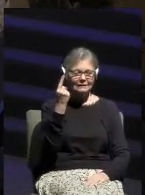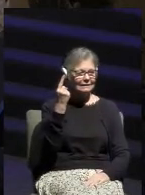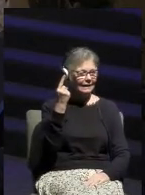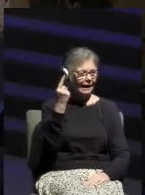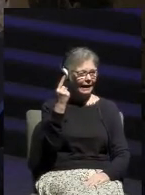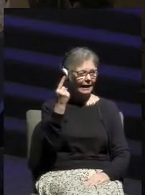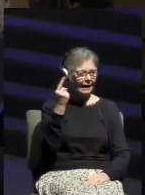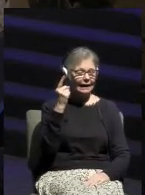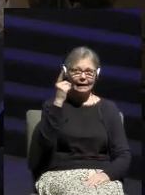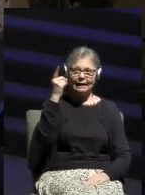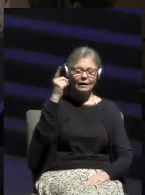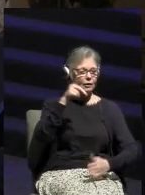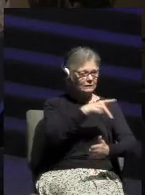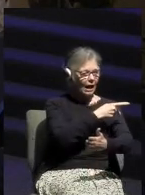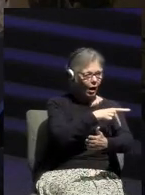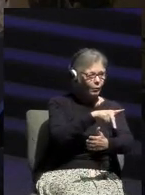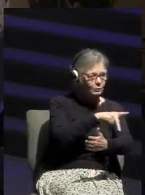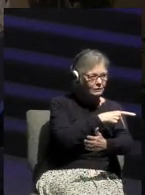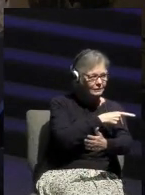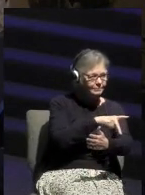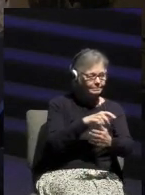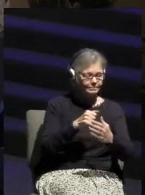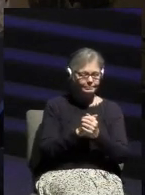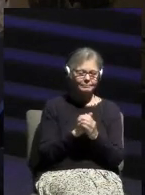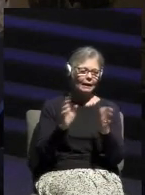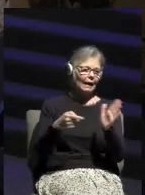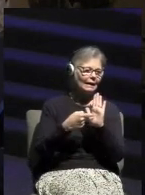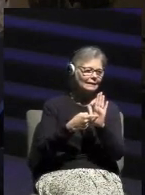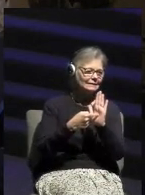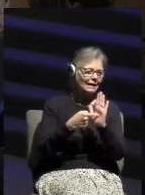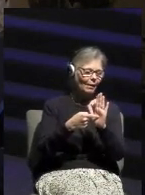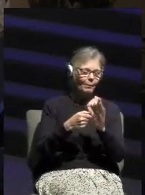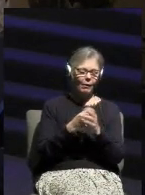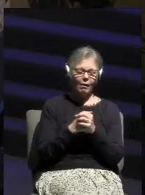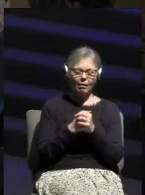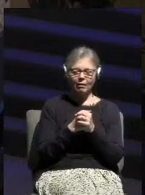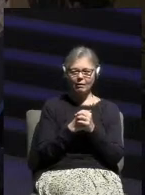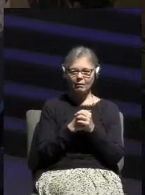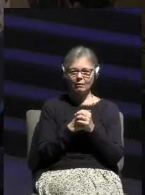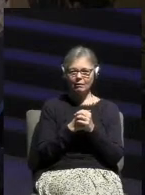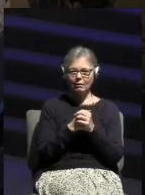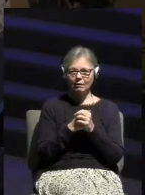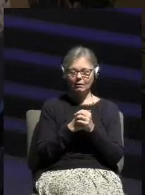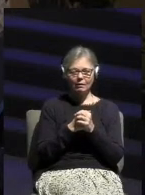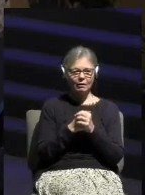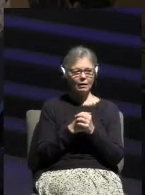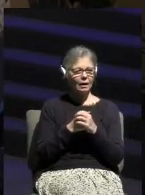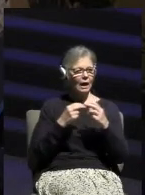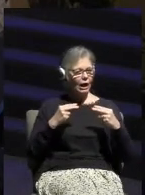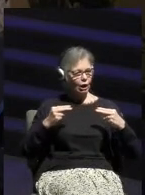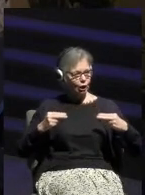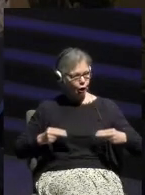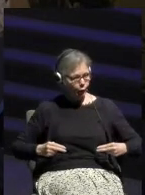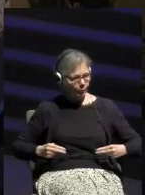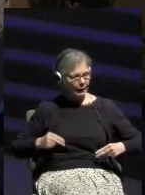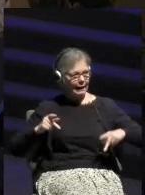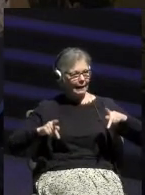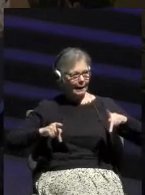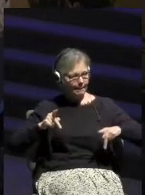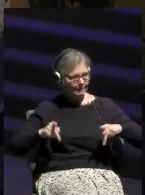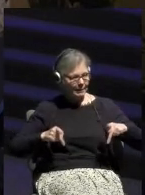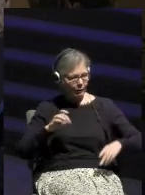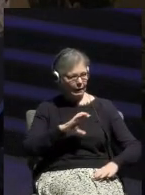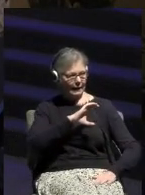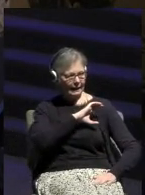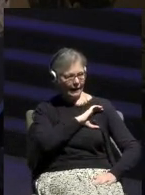God is, personification, for example, is when human characteristics